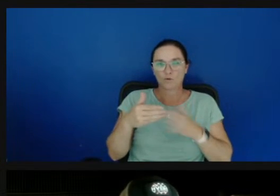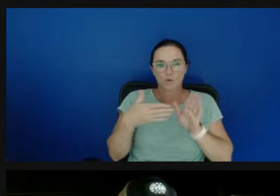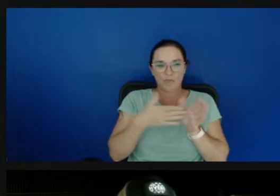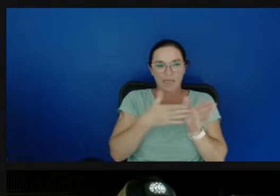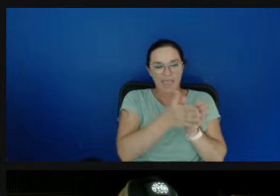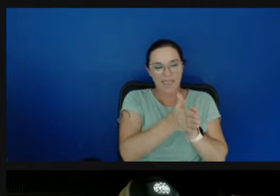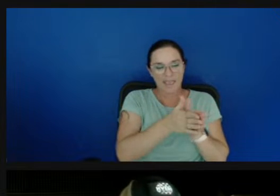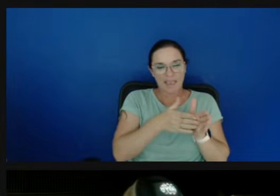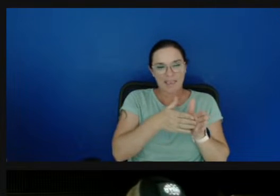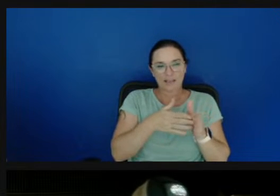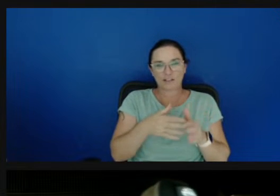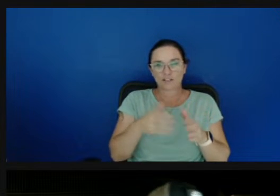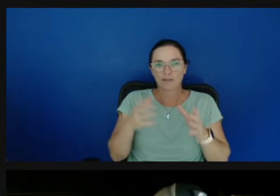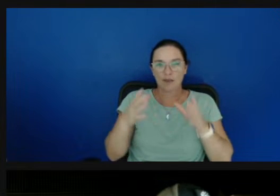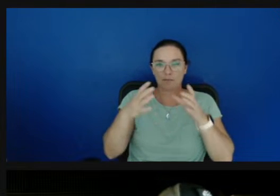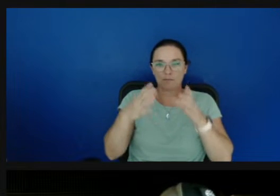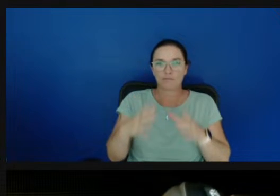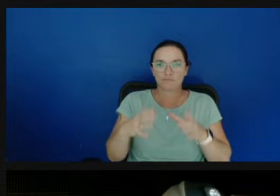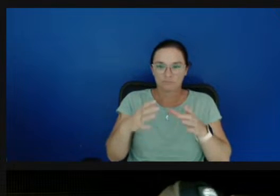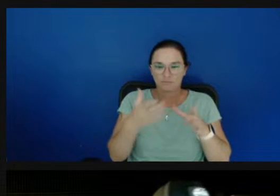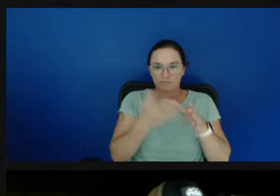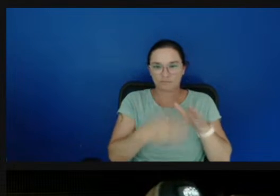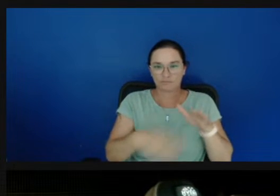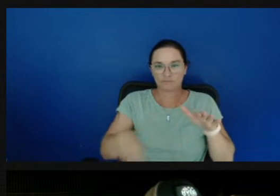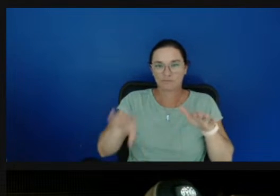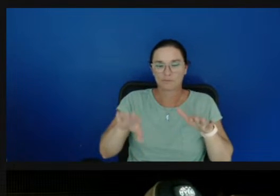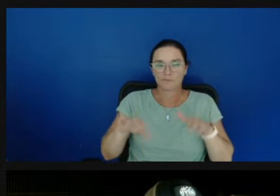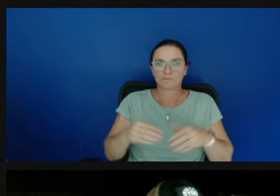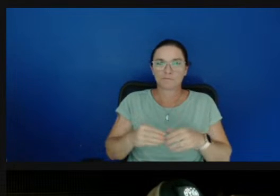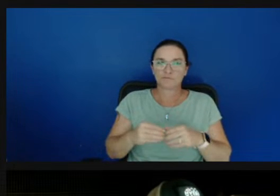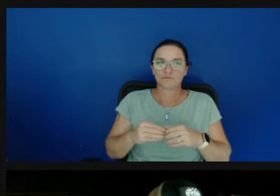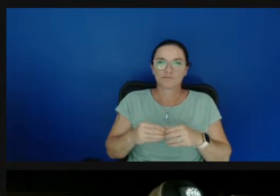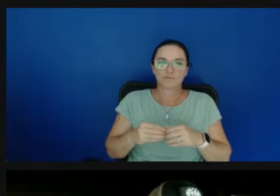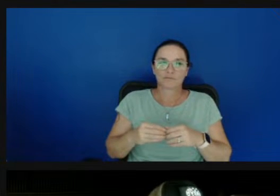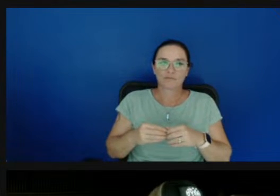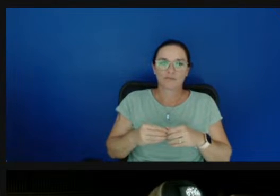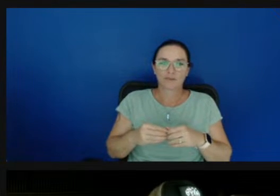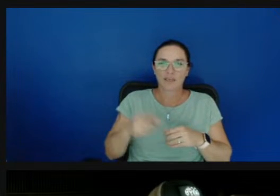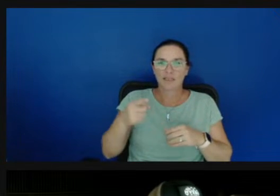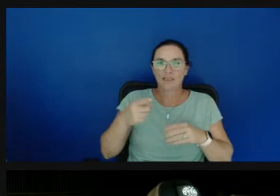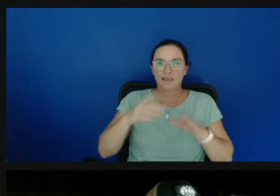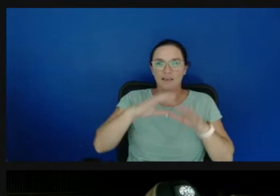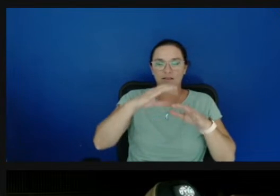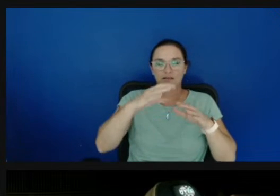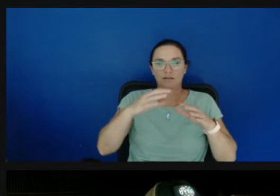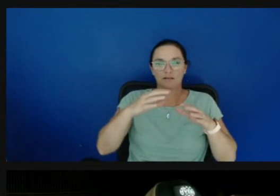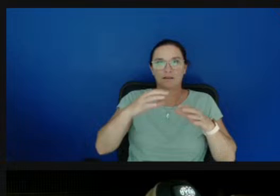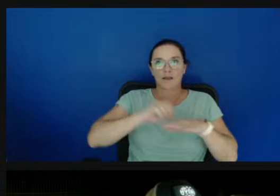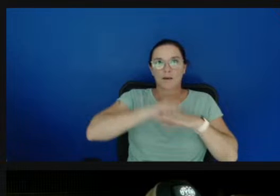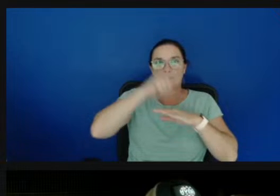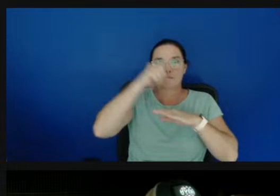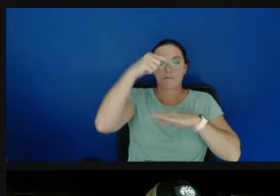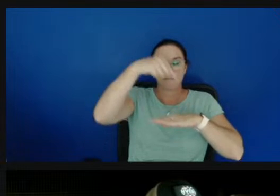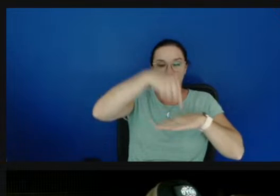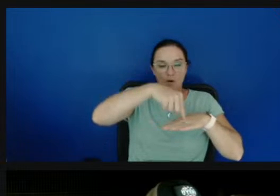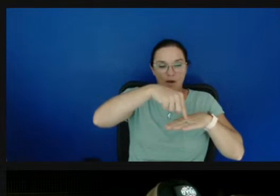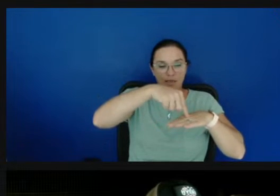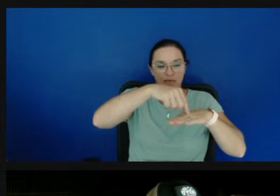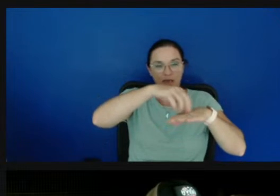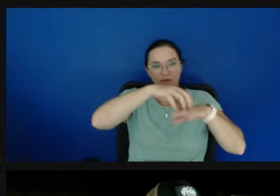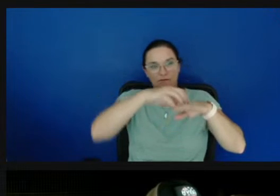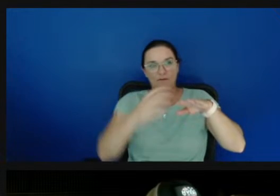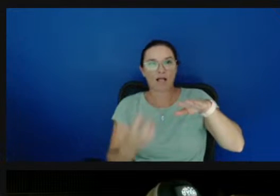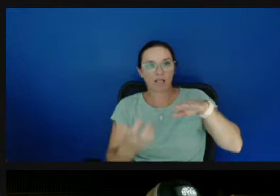big divot that we showed, the famous one with the sign. All these other ones later fell back in the crater, but this looks like the superintendent once again, or another